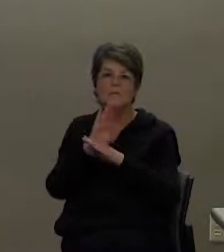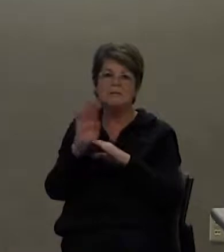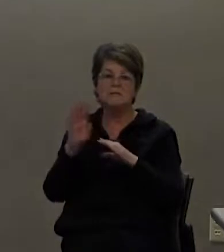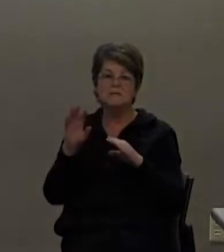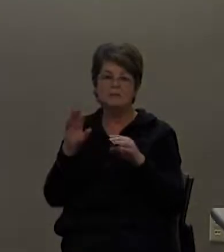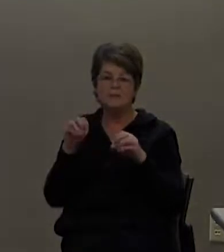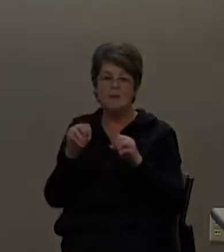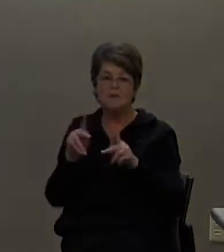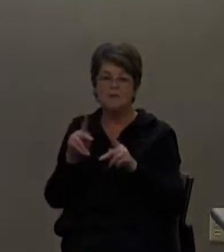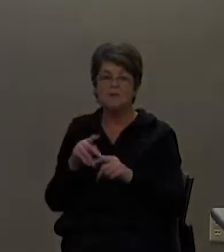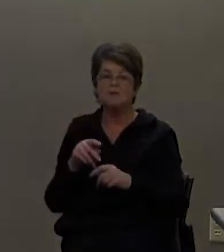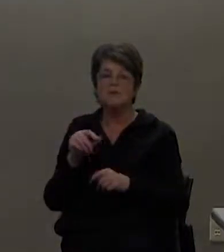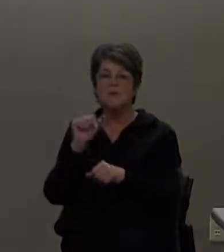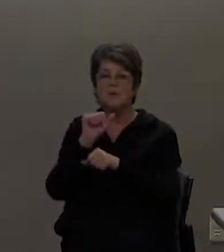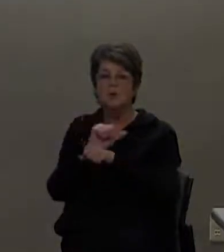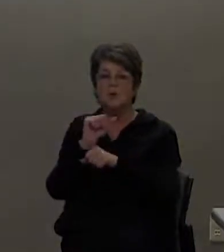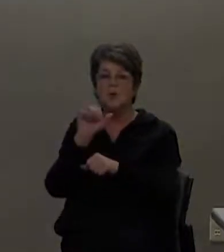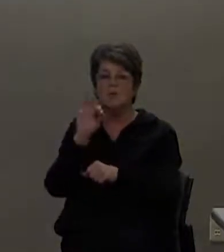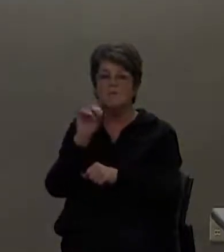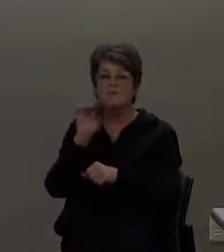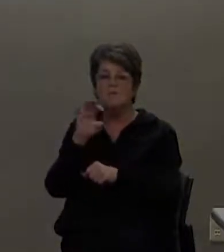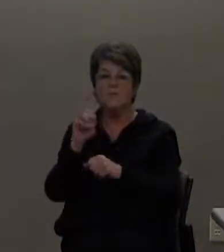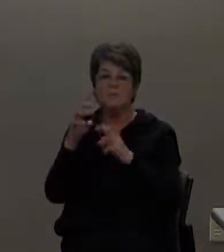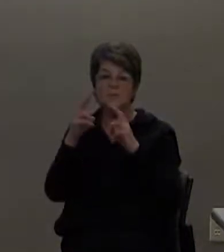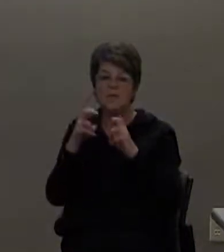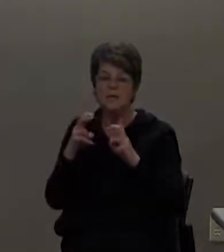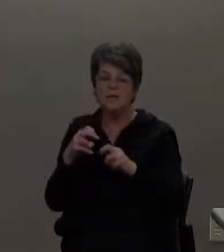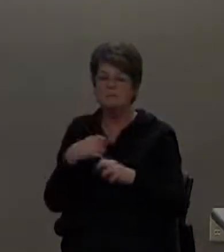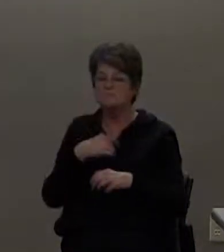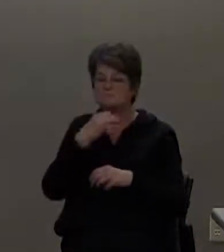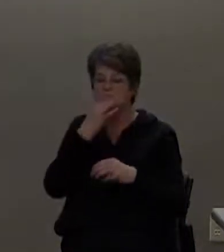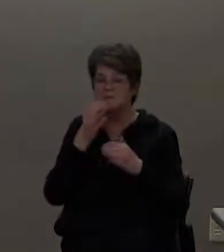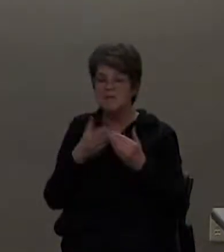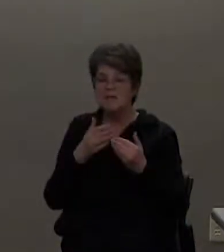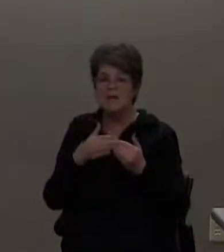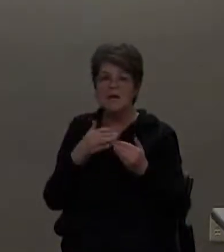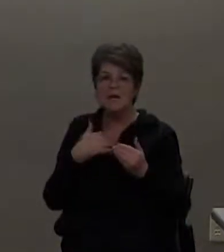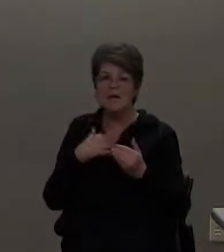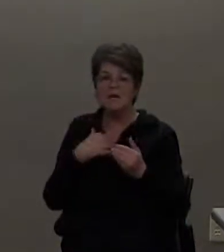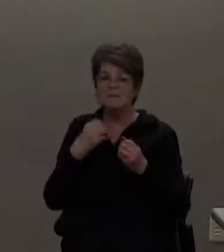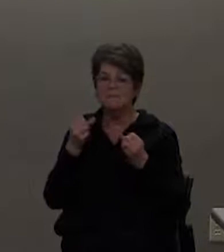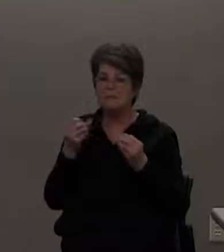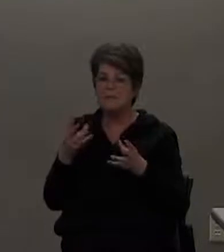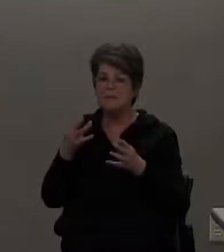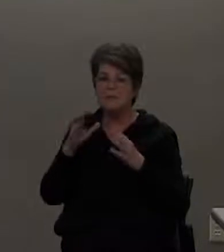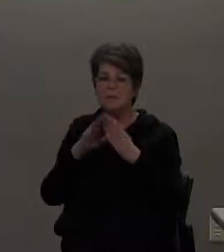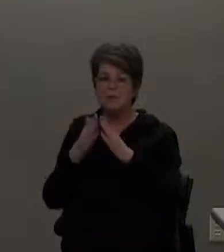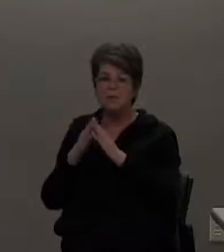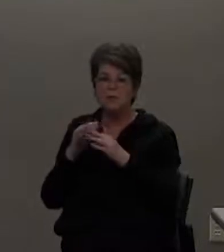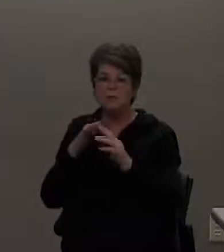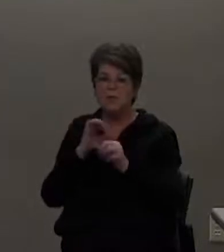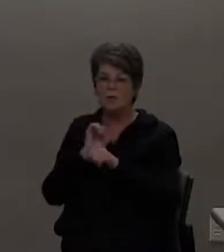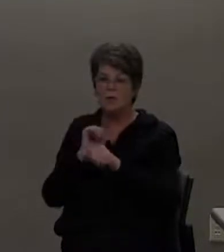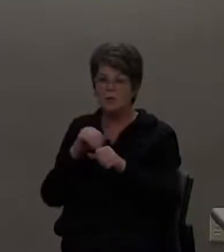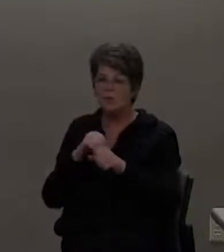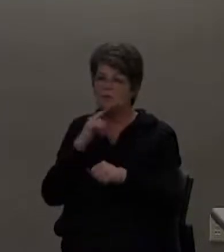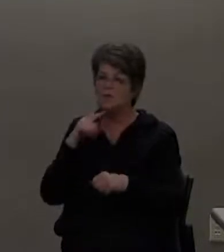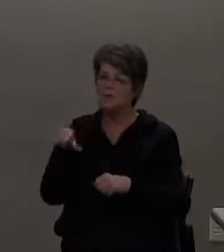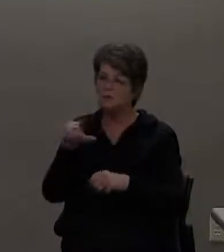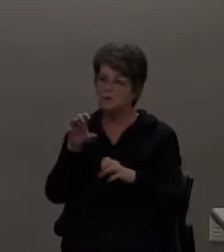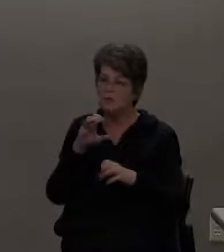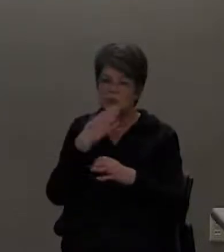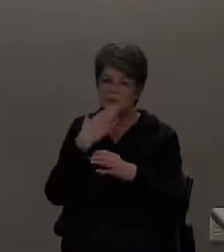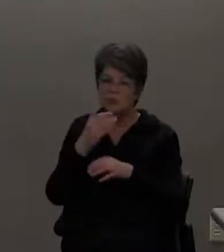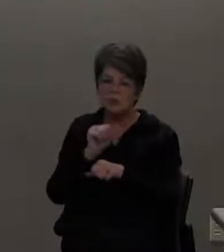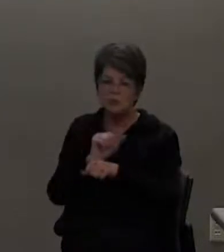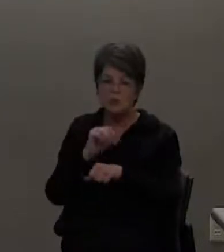Workforce analysis. This one I can do fairly easily. There are very communities that I've worked in where I can say, you guys are doing a really good job